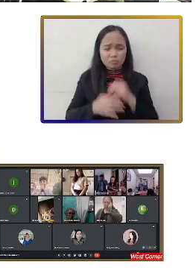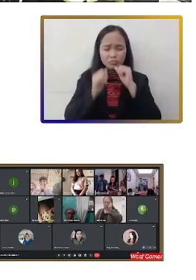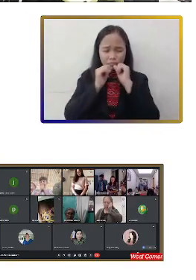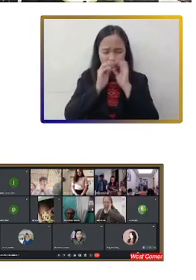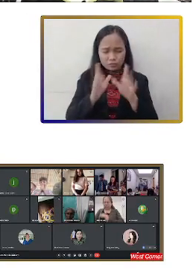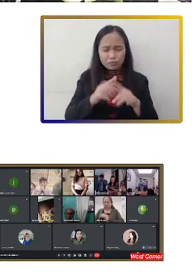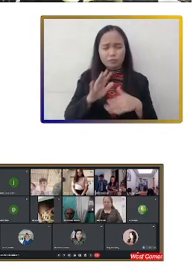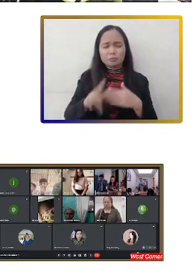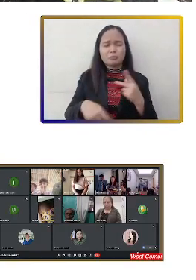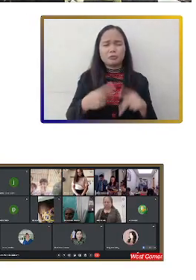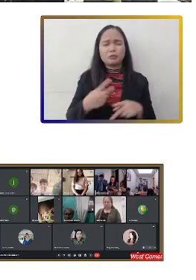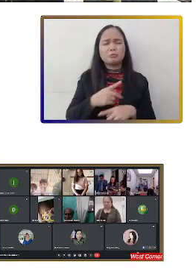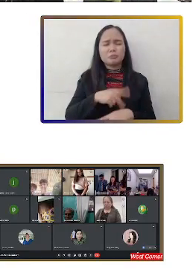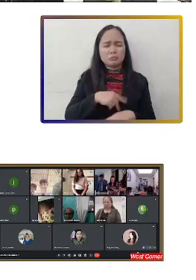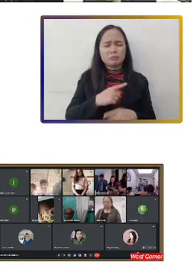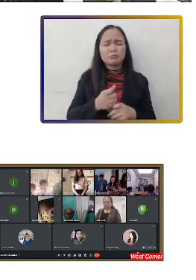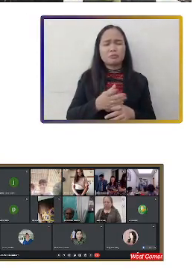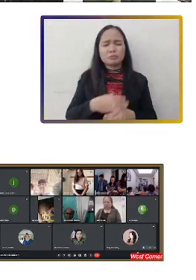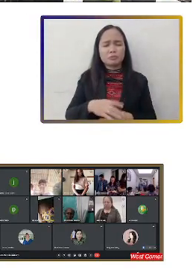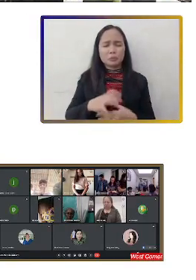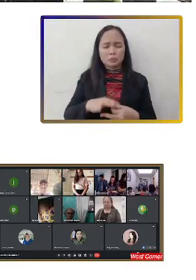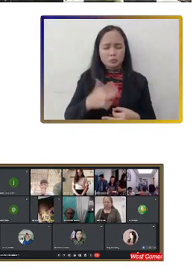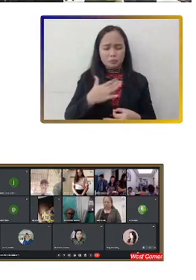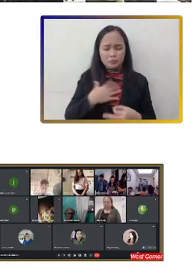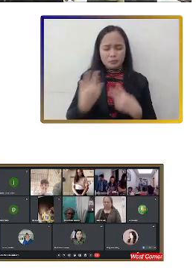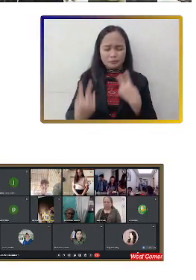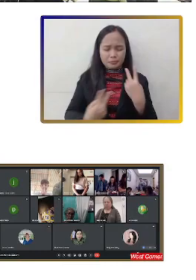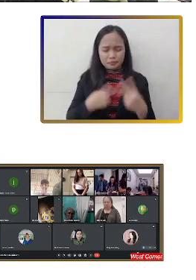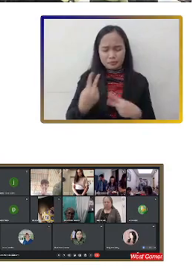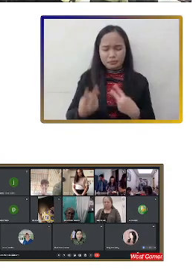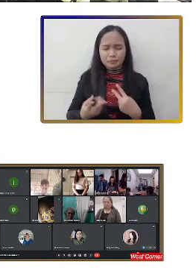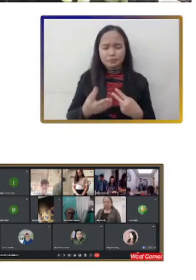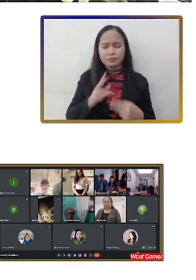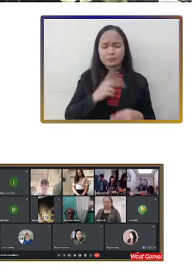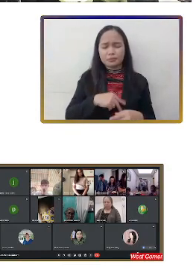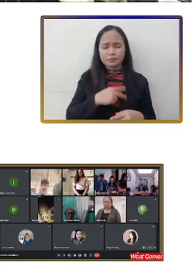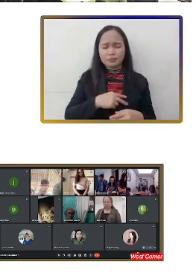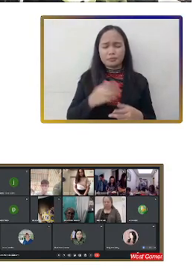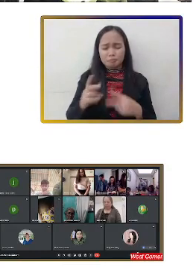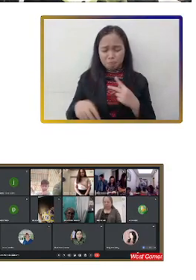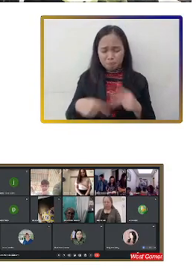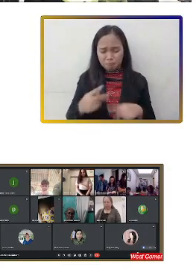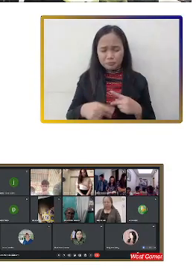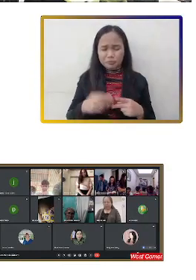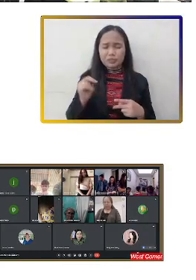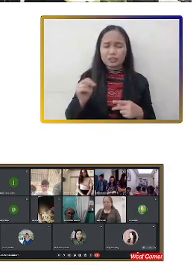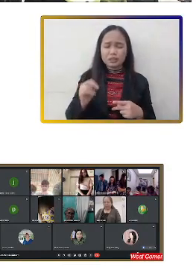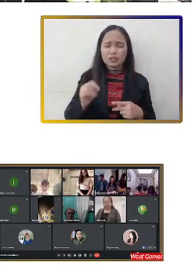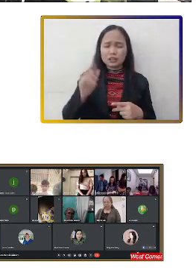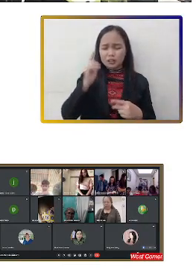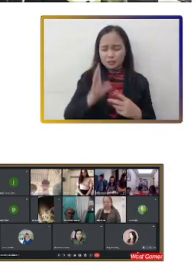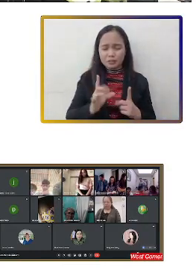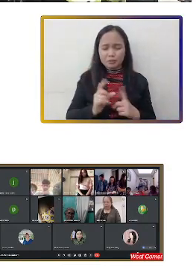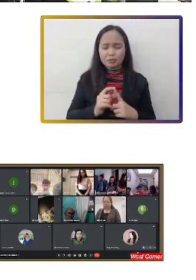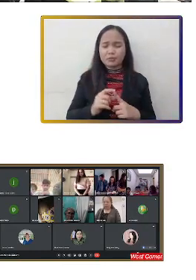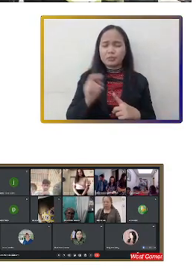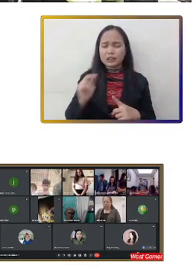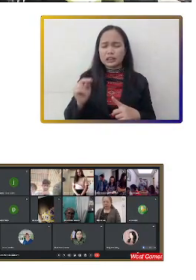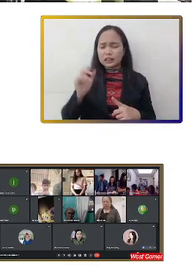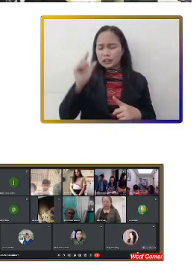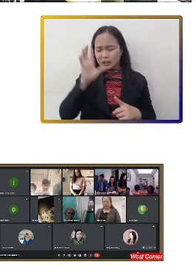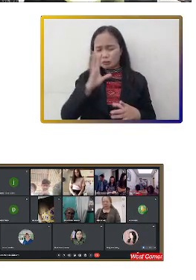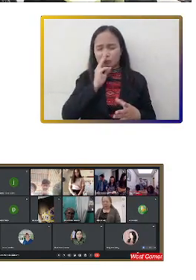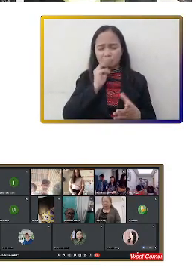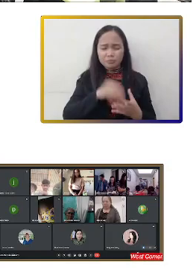make me. Take care of my voice, please. These people need your words, need your message, oh God.